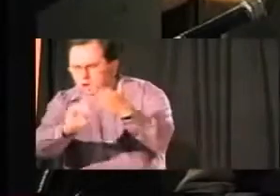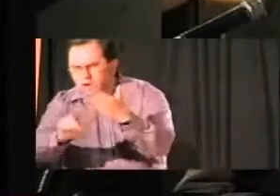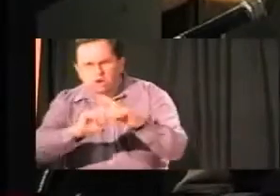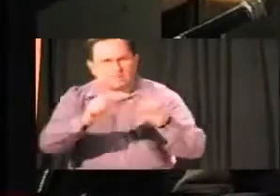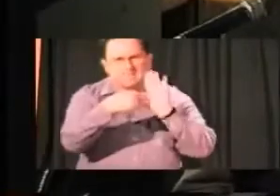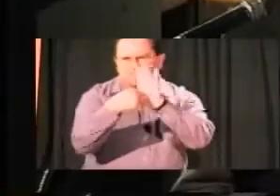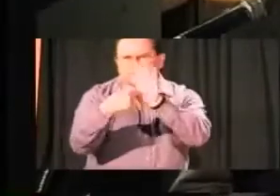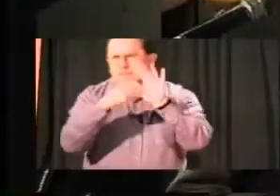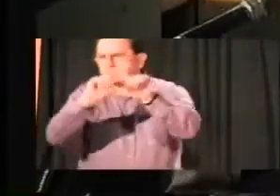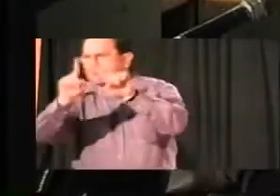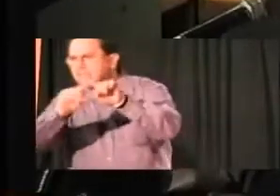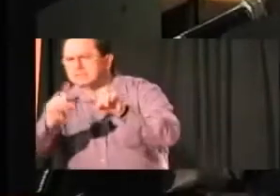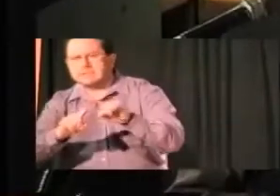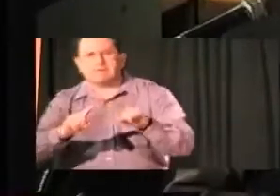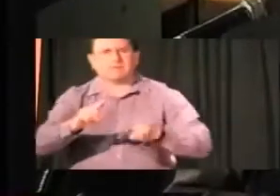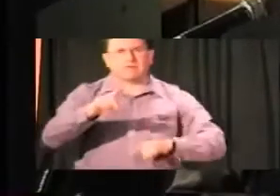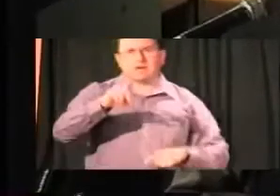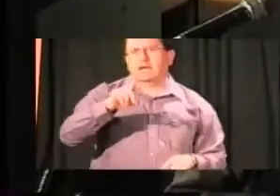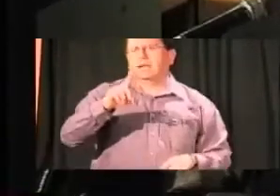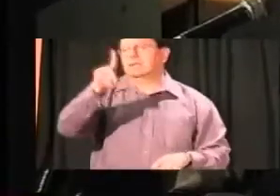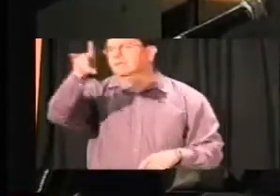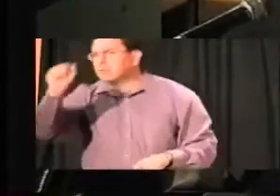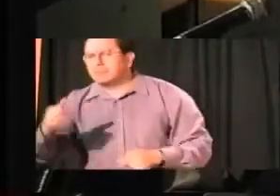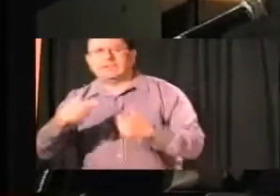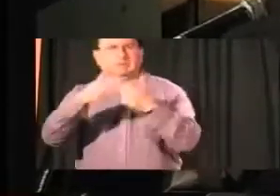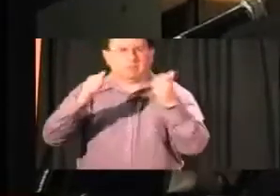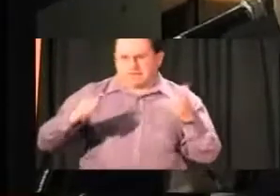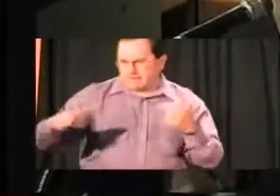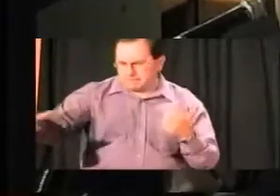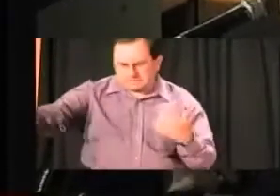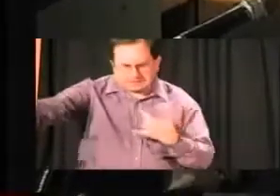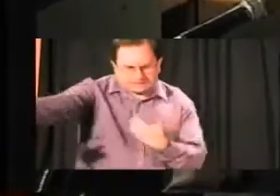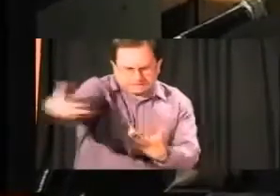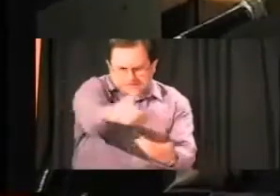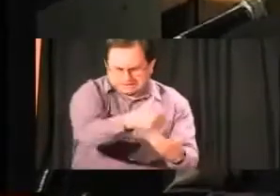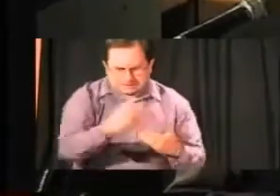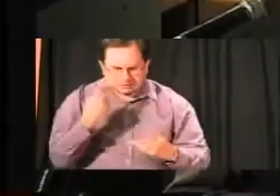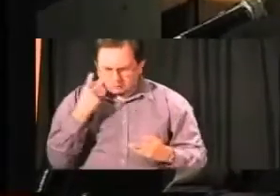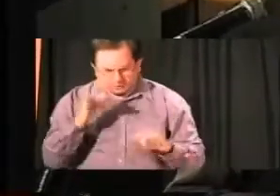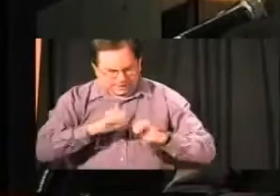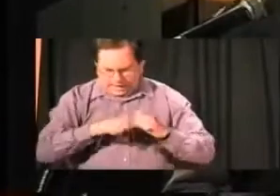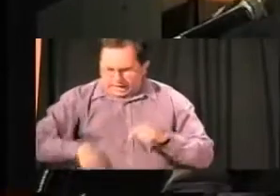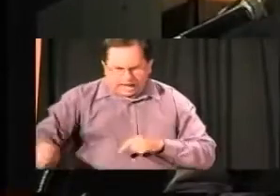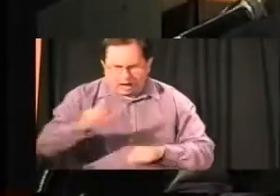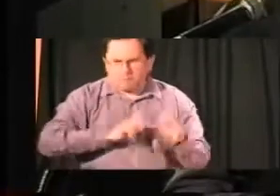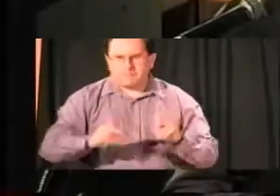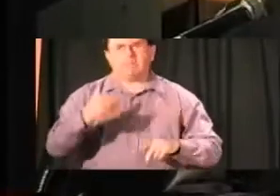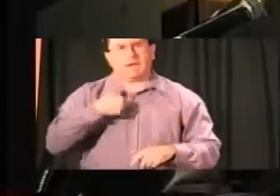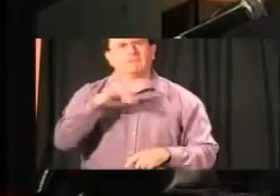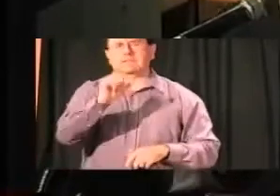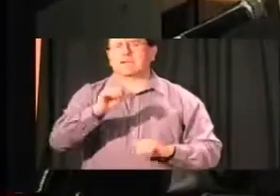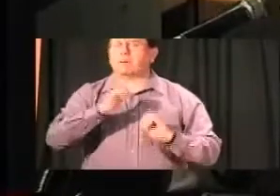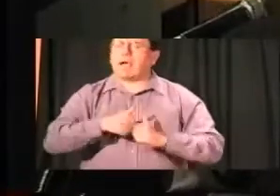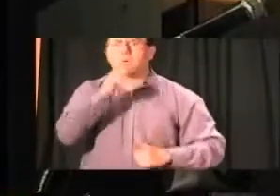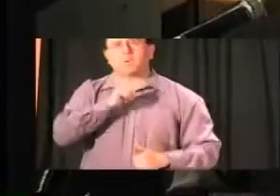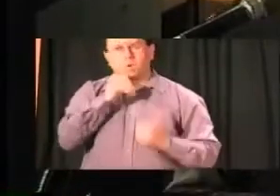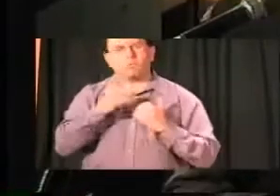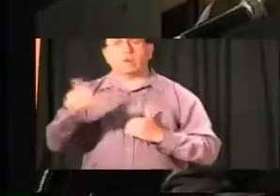of disorders and one's interpretation of those disorders as factors in successful coping. Severity was found